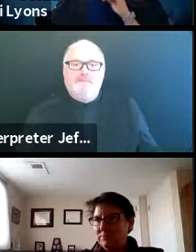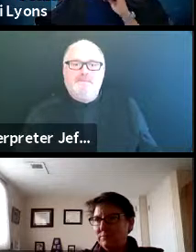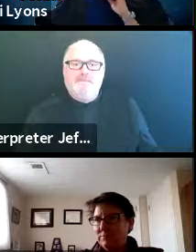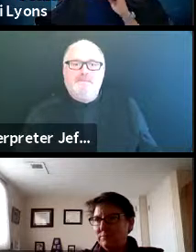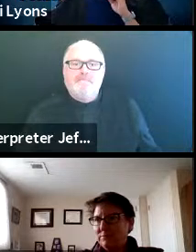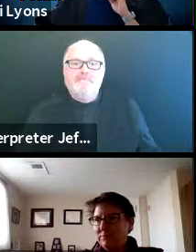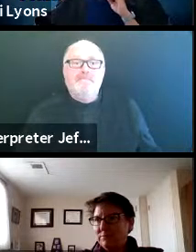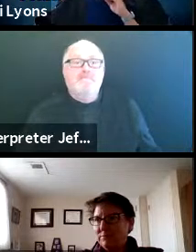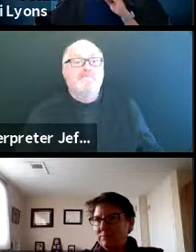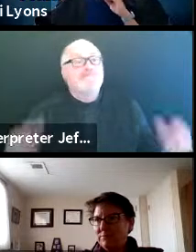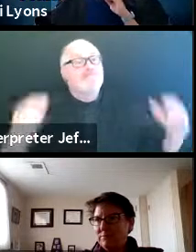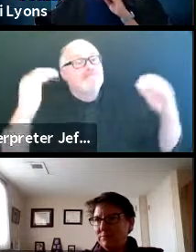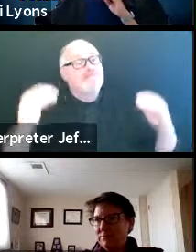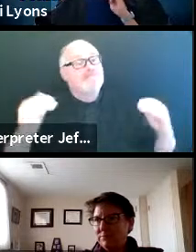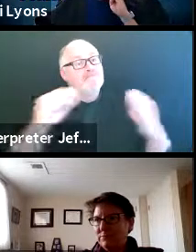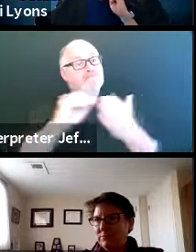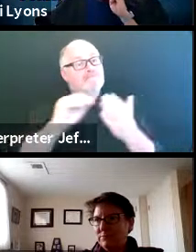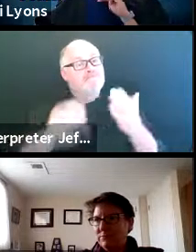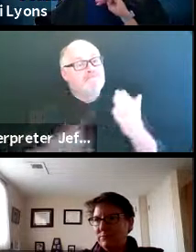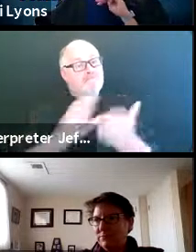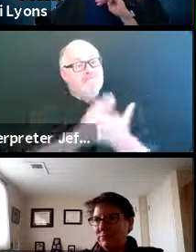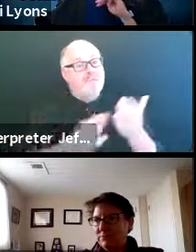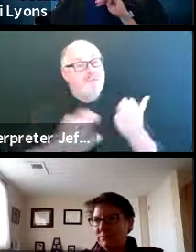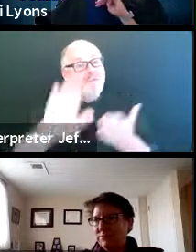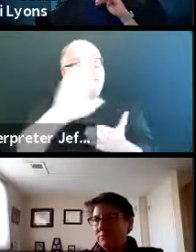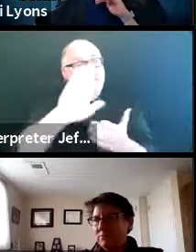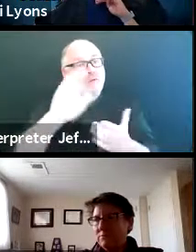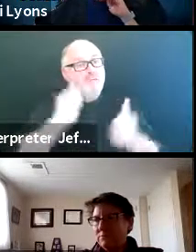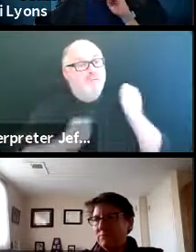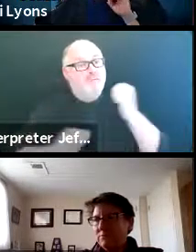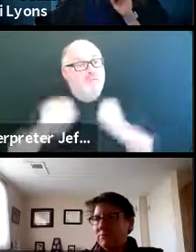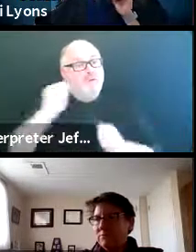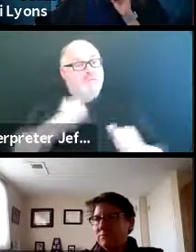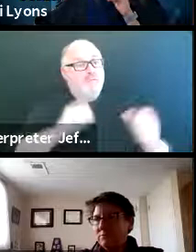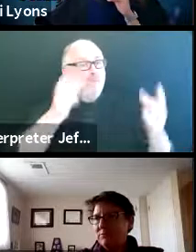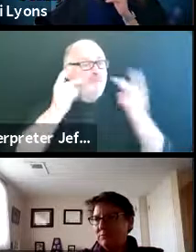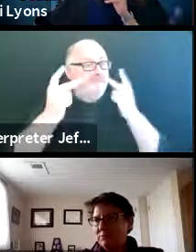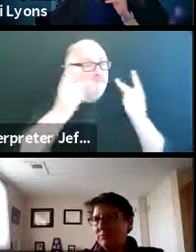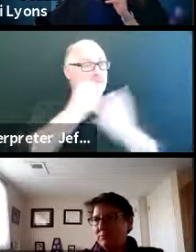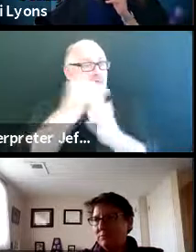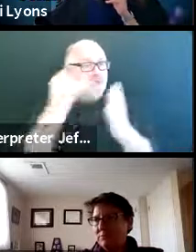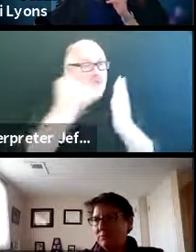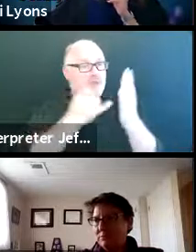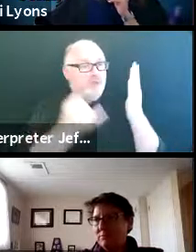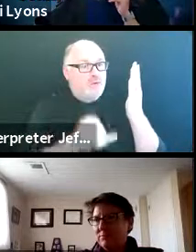Now we move to the students from the College of Performing and Visual Arts.